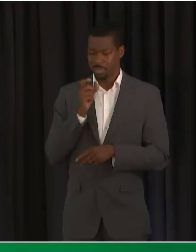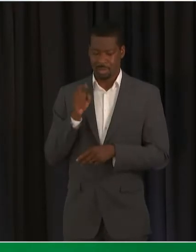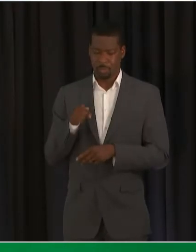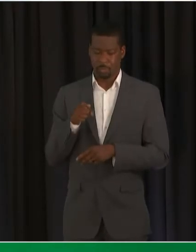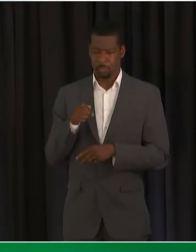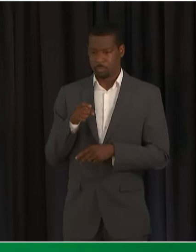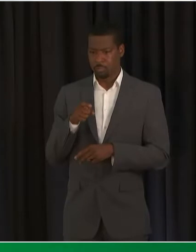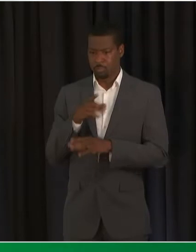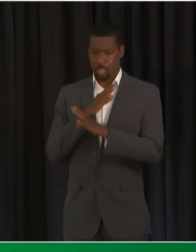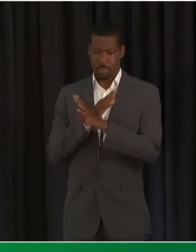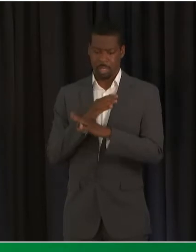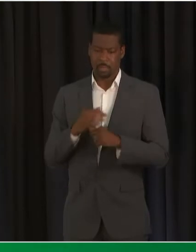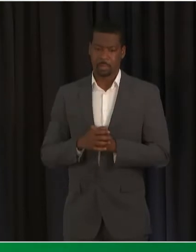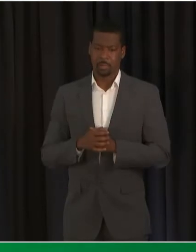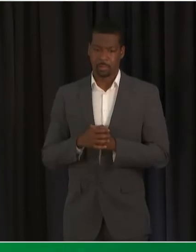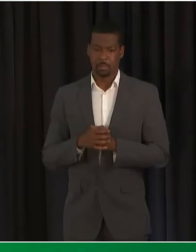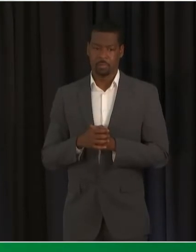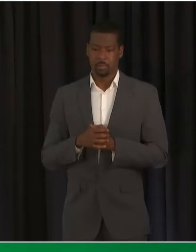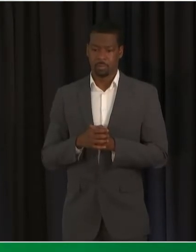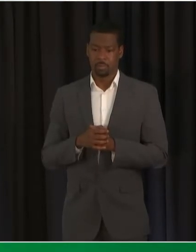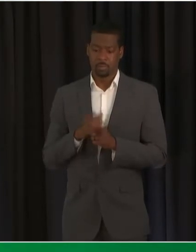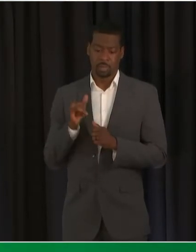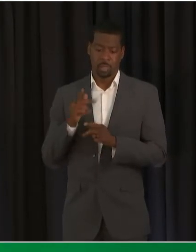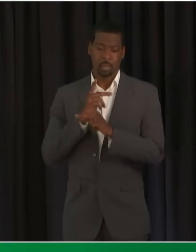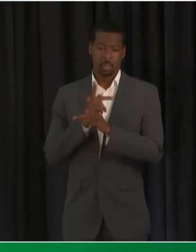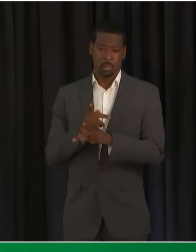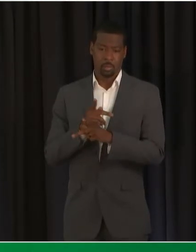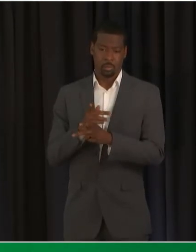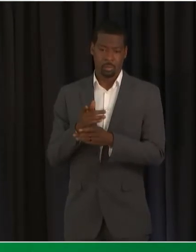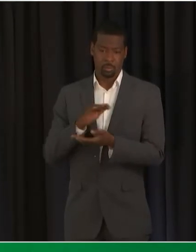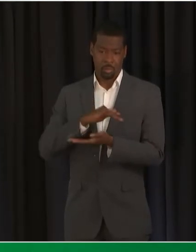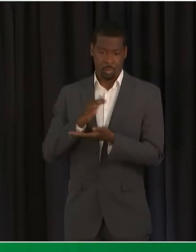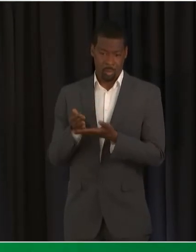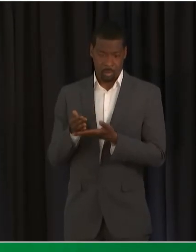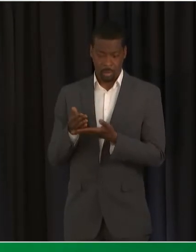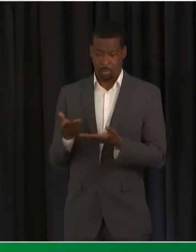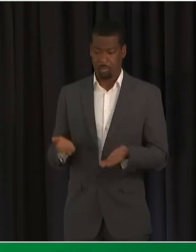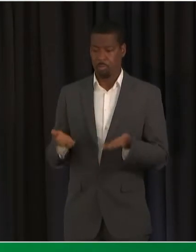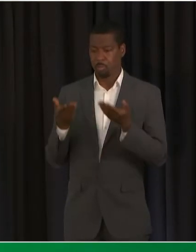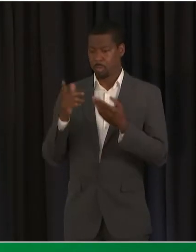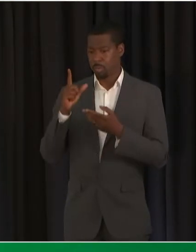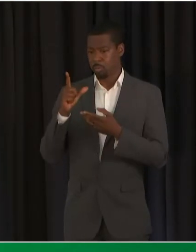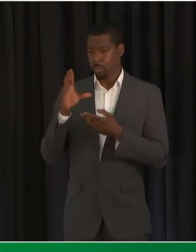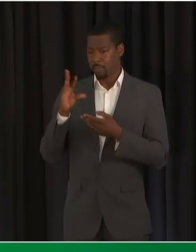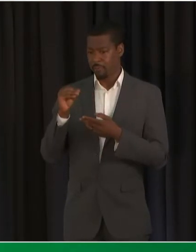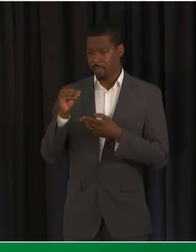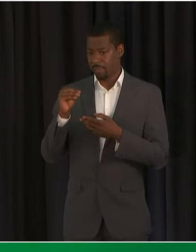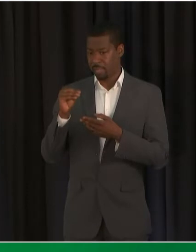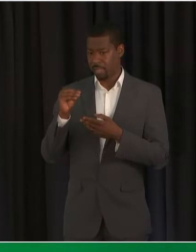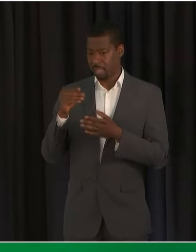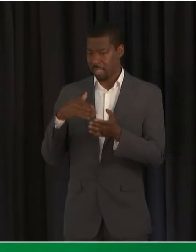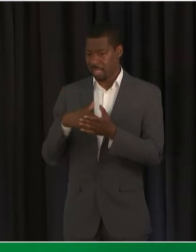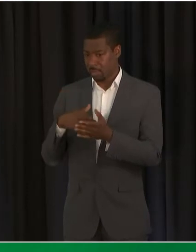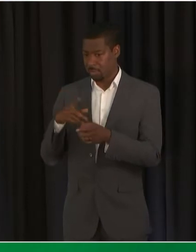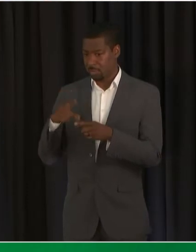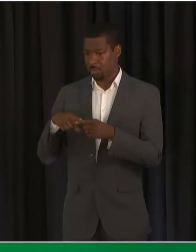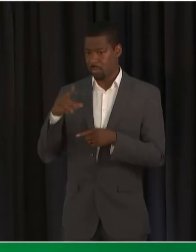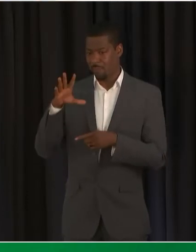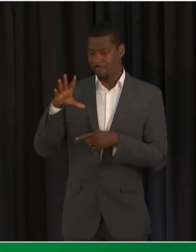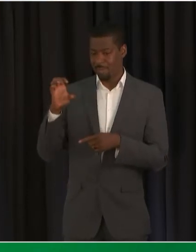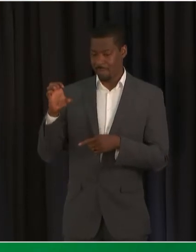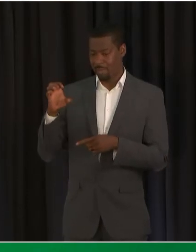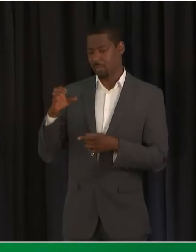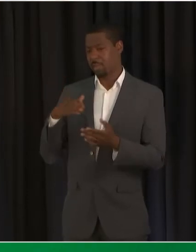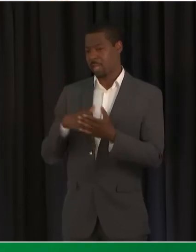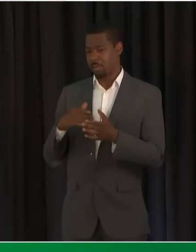that restriction. The loan amount has been raised from $150,000 to